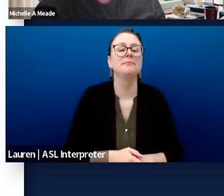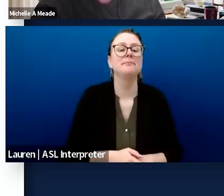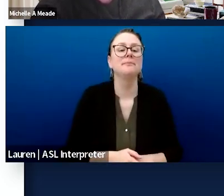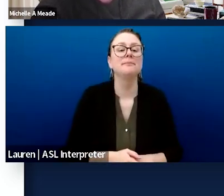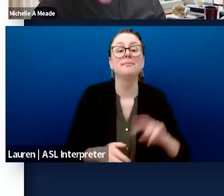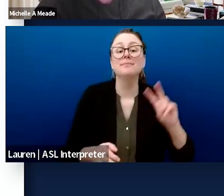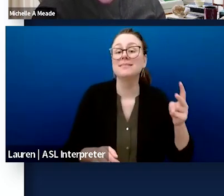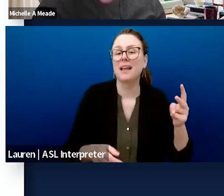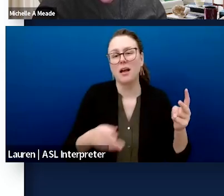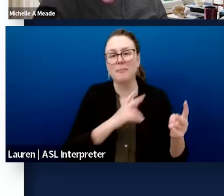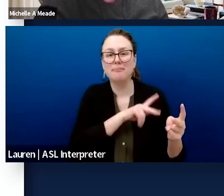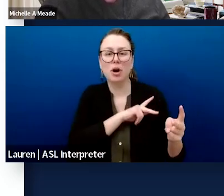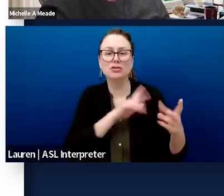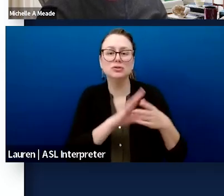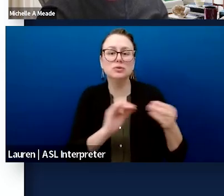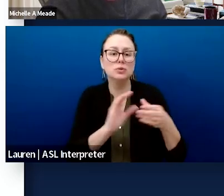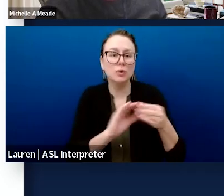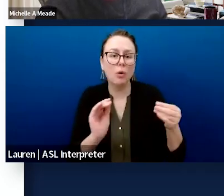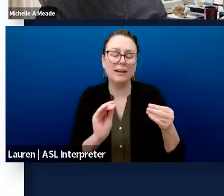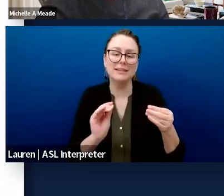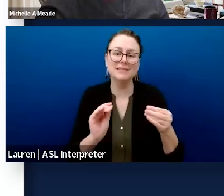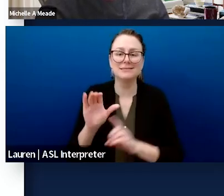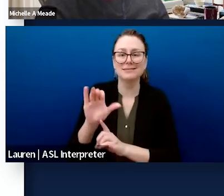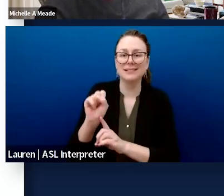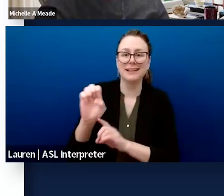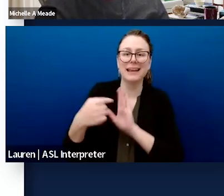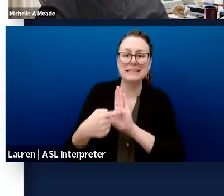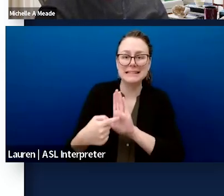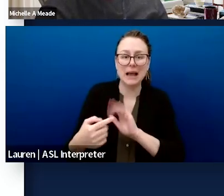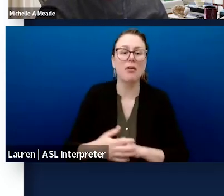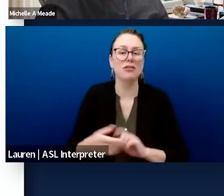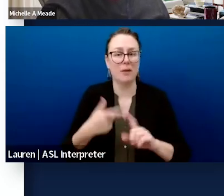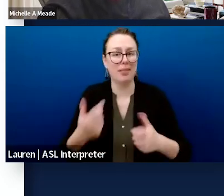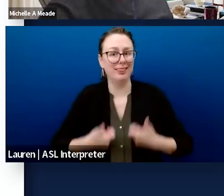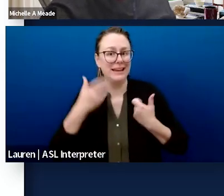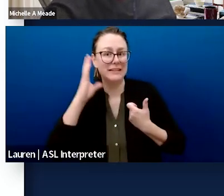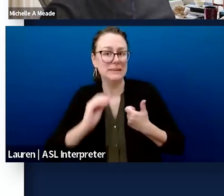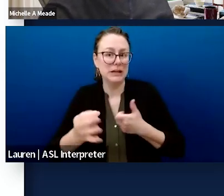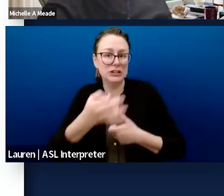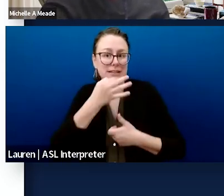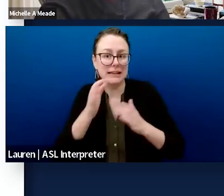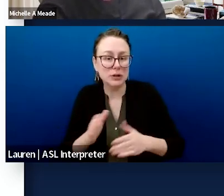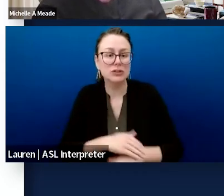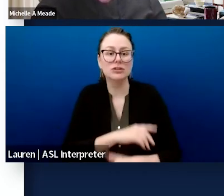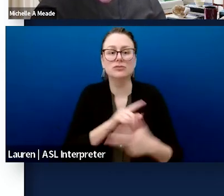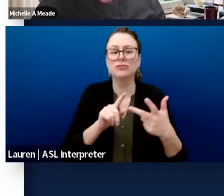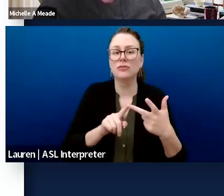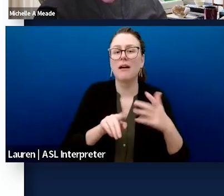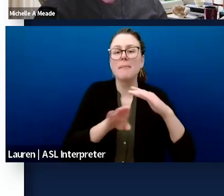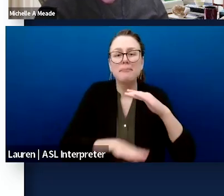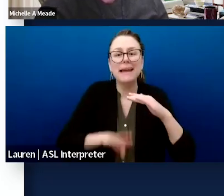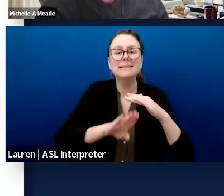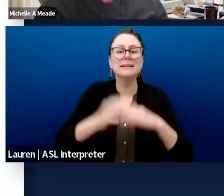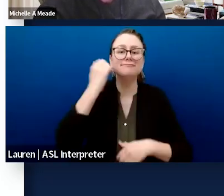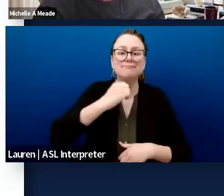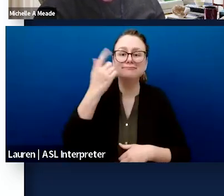case examples by our lived experience experts, going on to the basics and practicalities of bowel